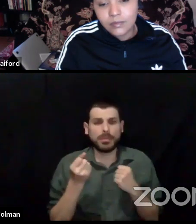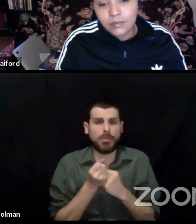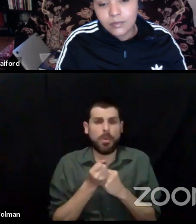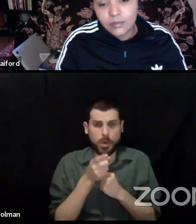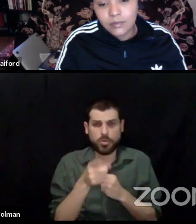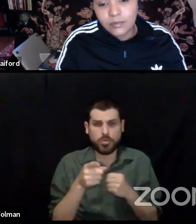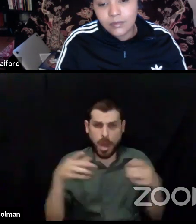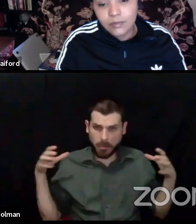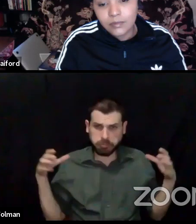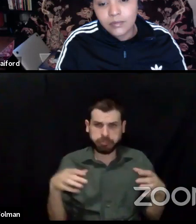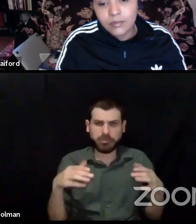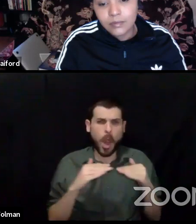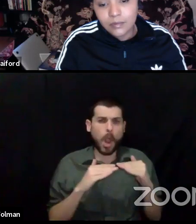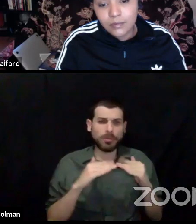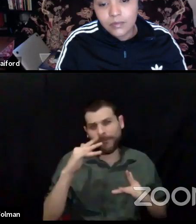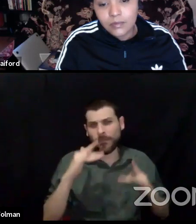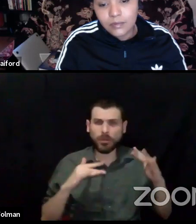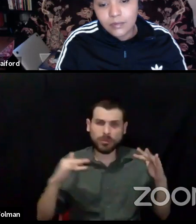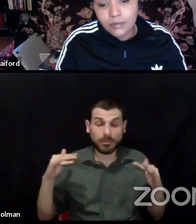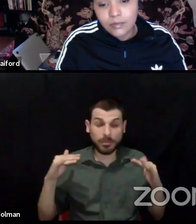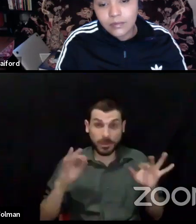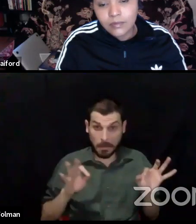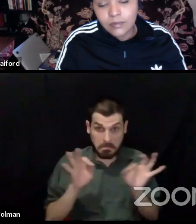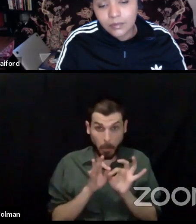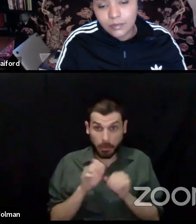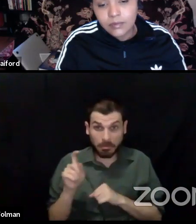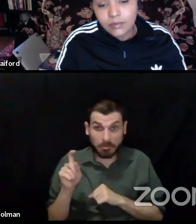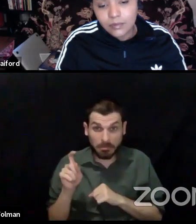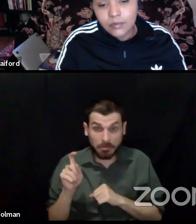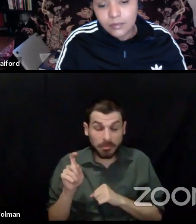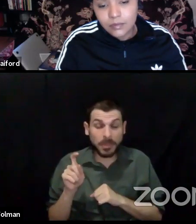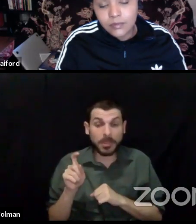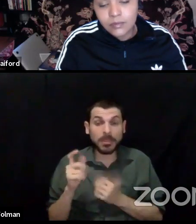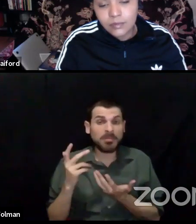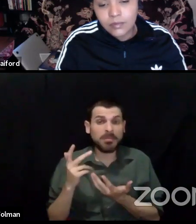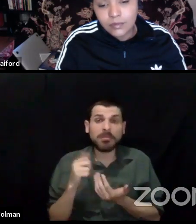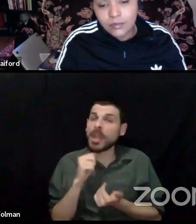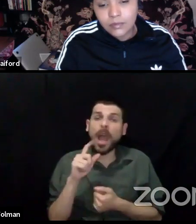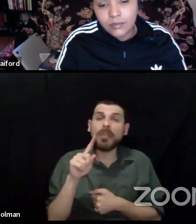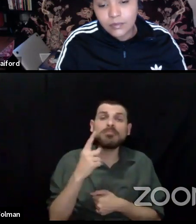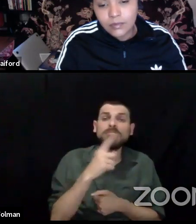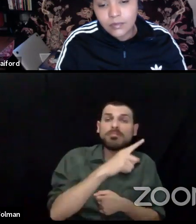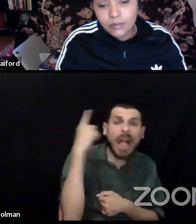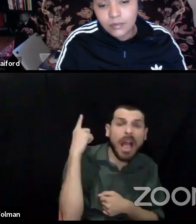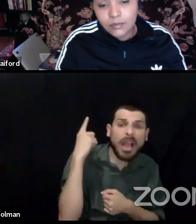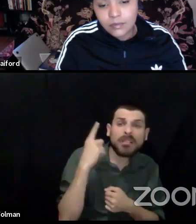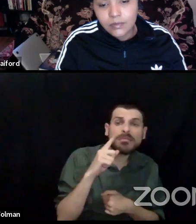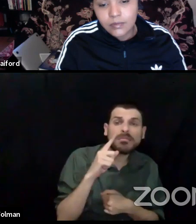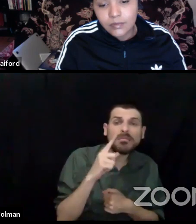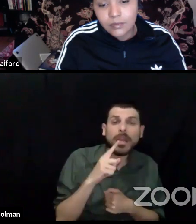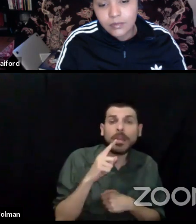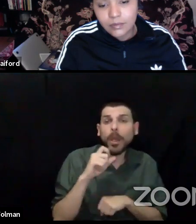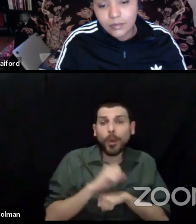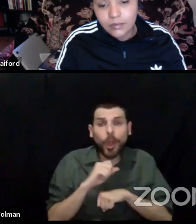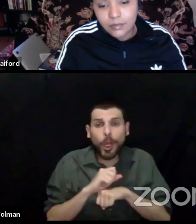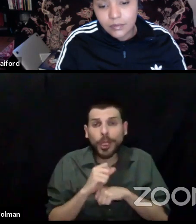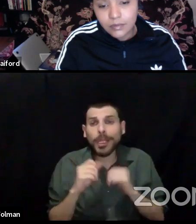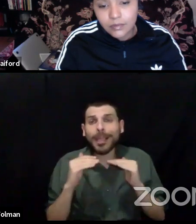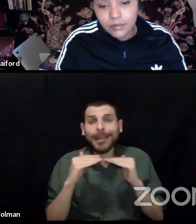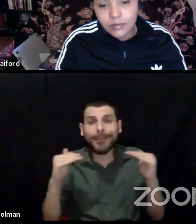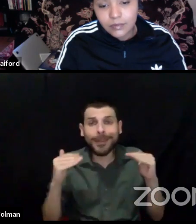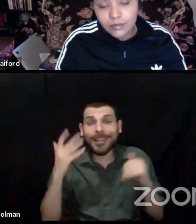being something that is important as far as like, not just Black folks, mm-hmm. but working class folks that don't look